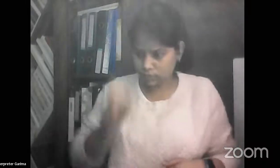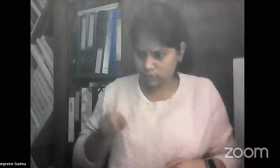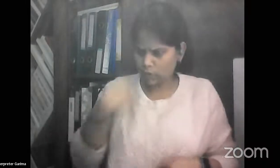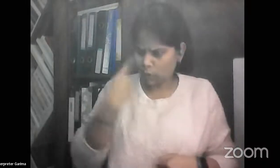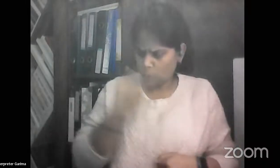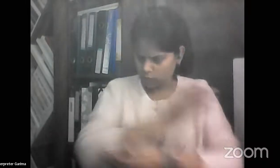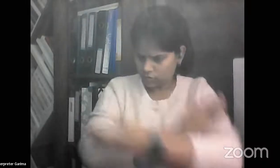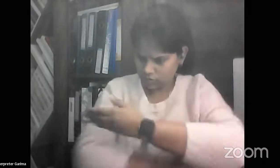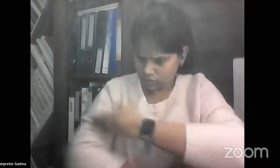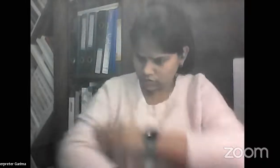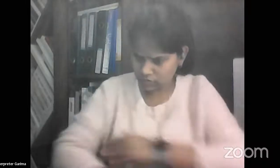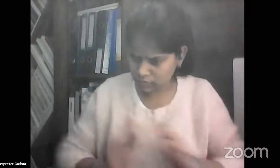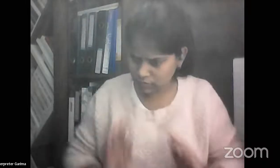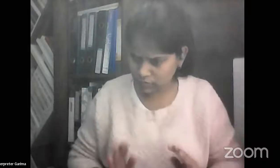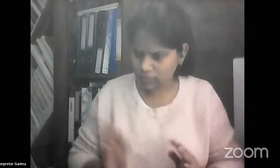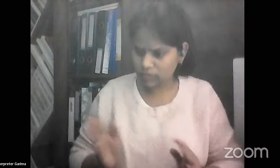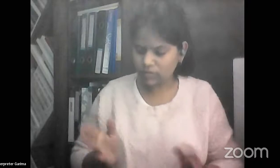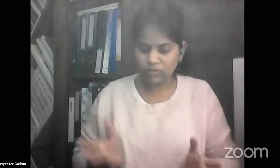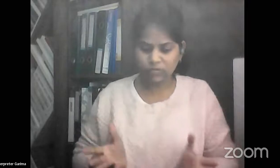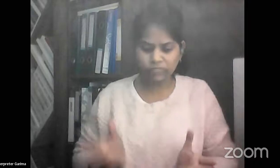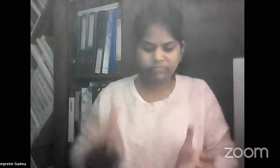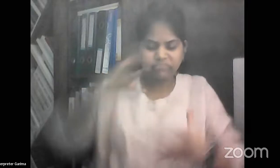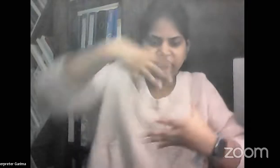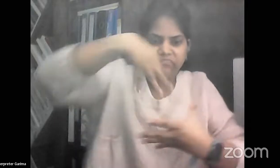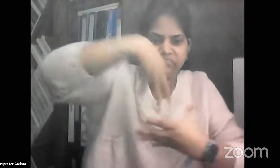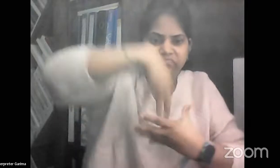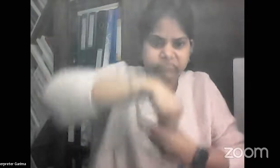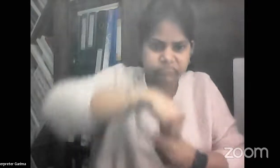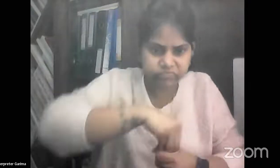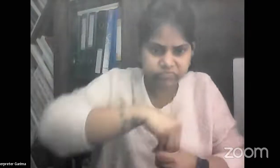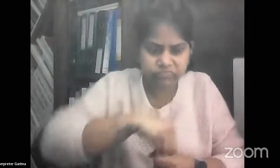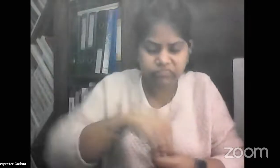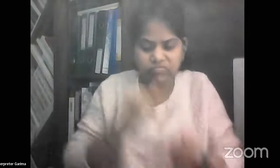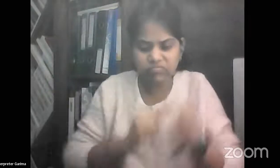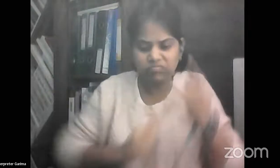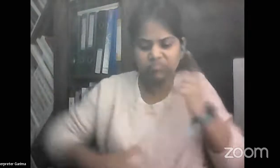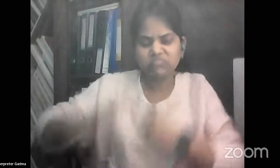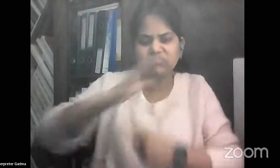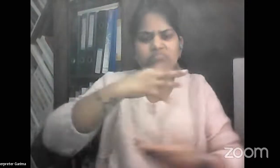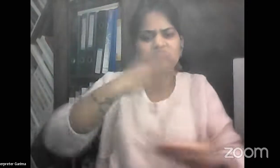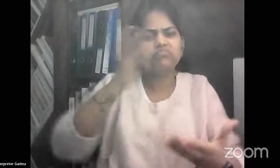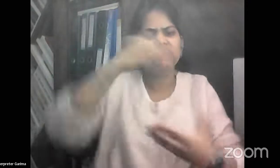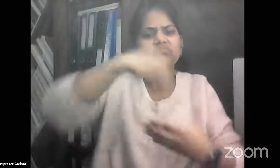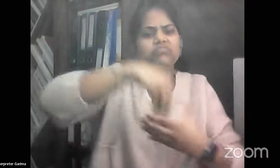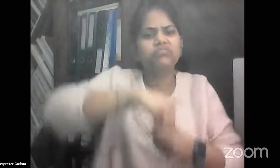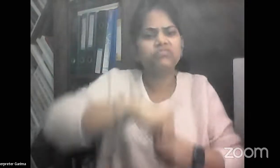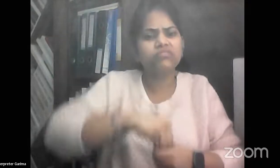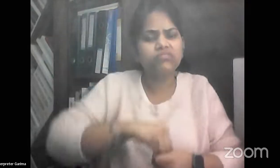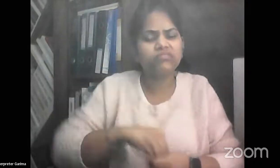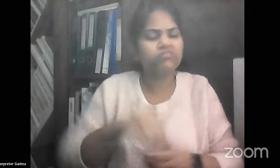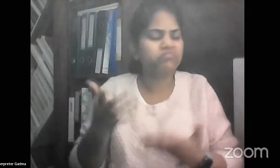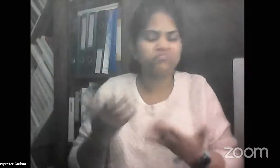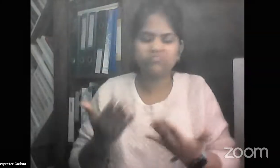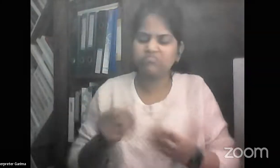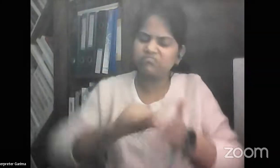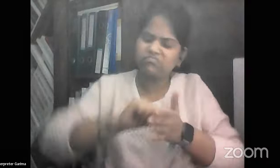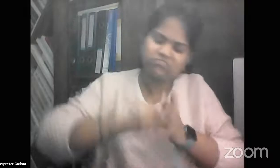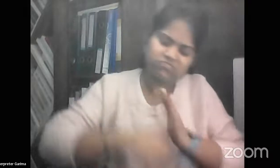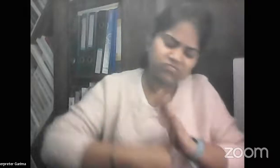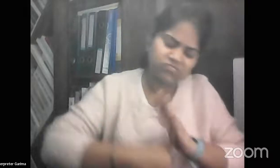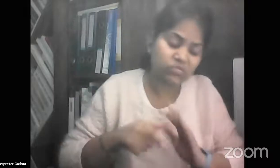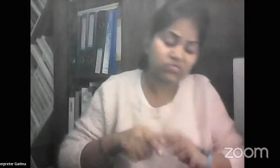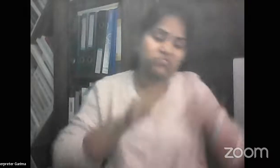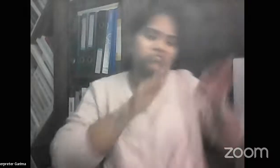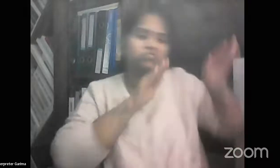are incapable of participating or contributing to the society, and therefore they are dependent lot who could rely